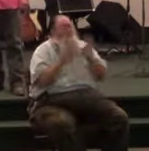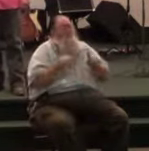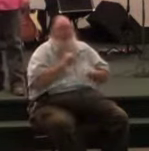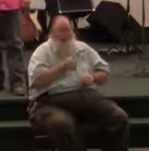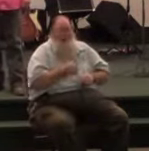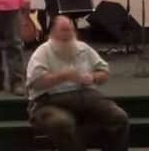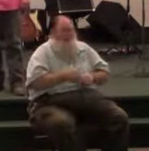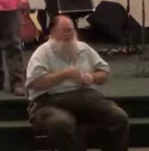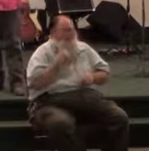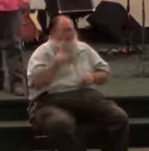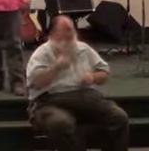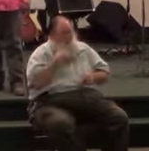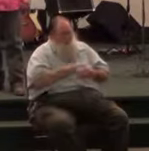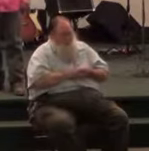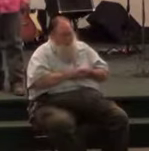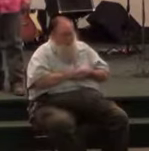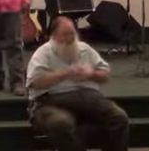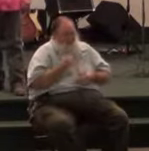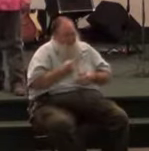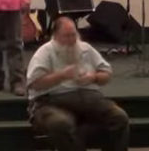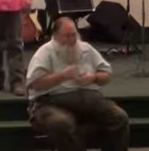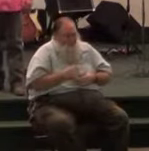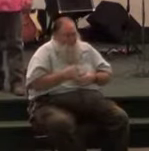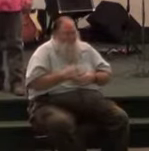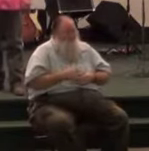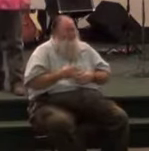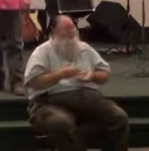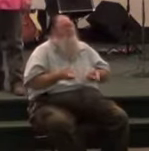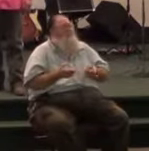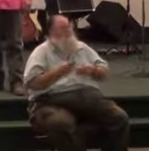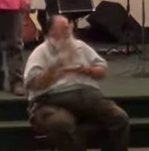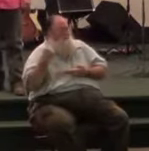told me before I left this morning, shut up and do something about it.